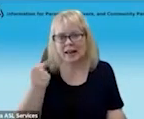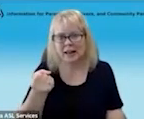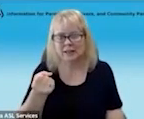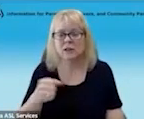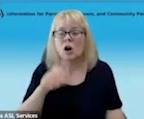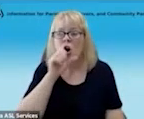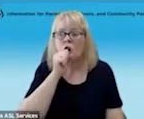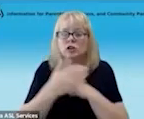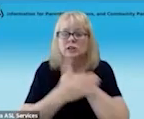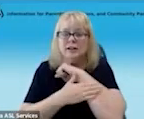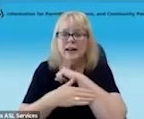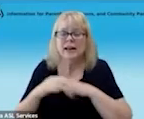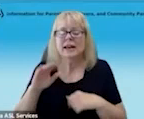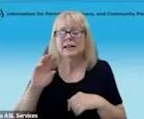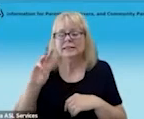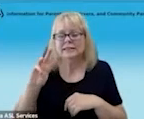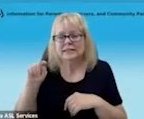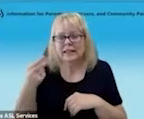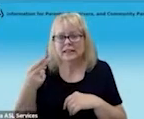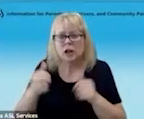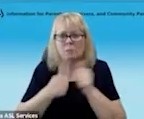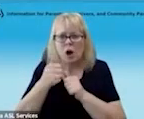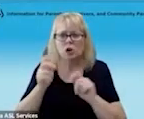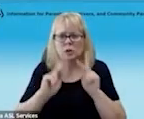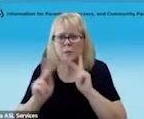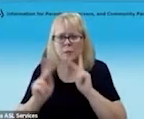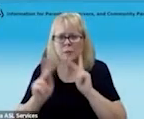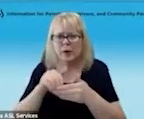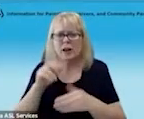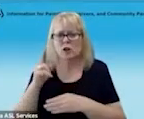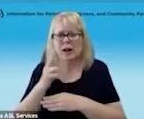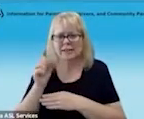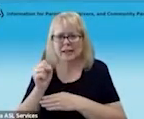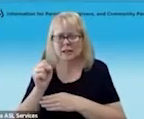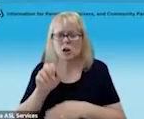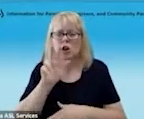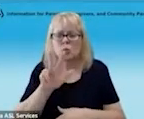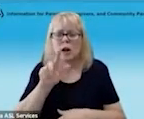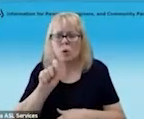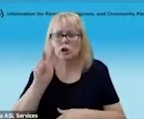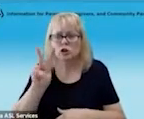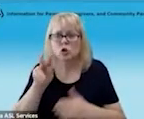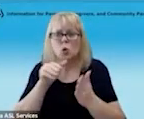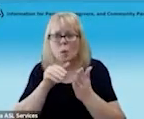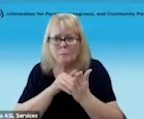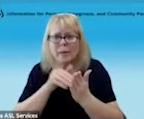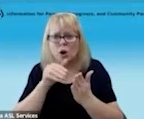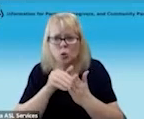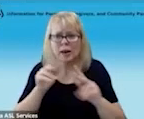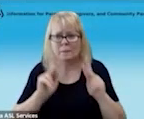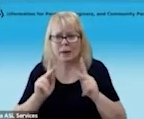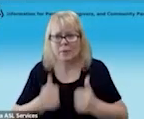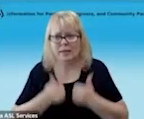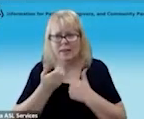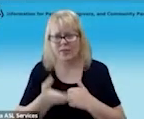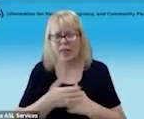you can see photos on your left, those were our refugee children that were served in the 80s. Orange County is